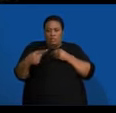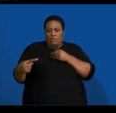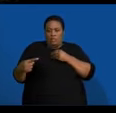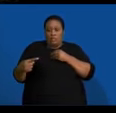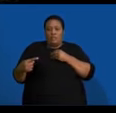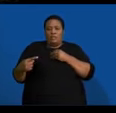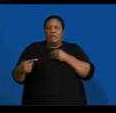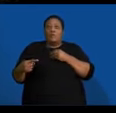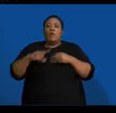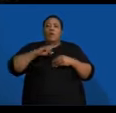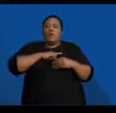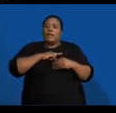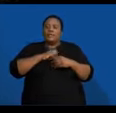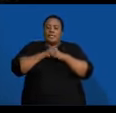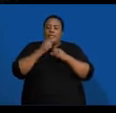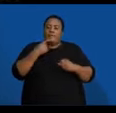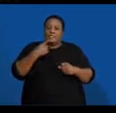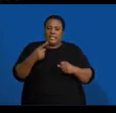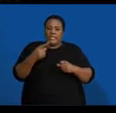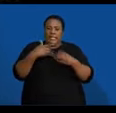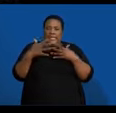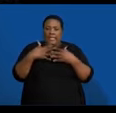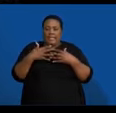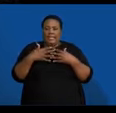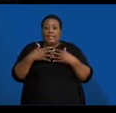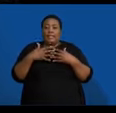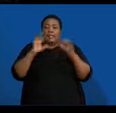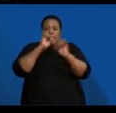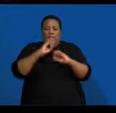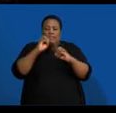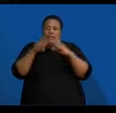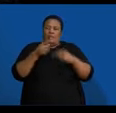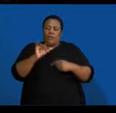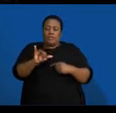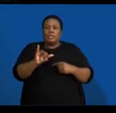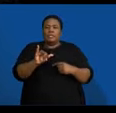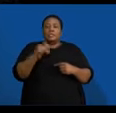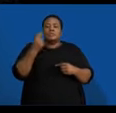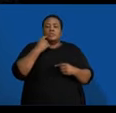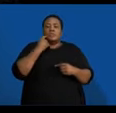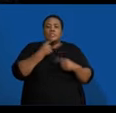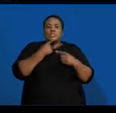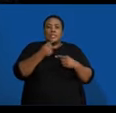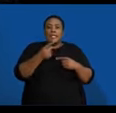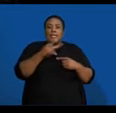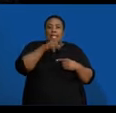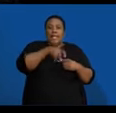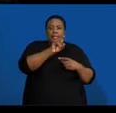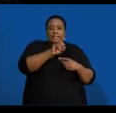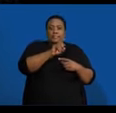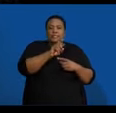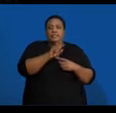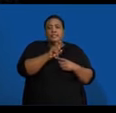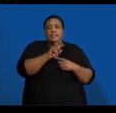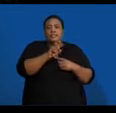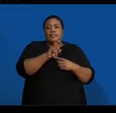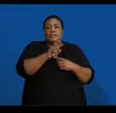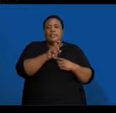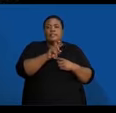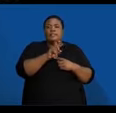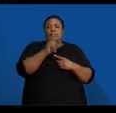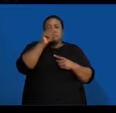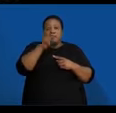to value there because they didn't really mention much about that. So it's either you say x is less than 270 and greater